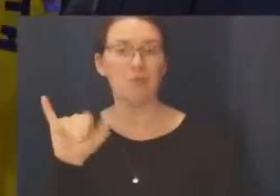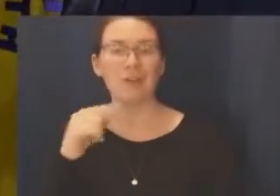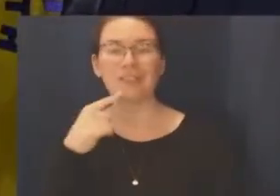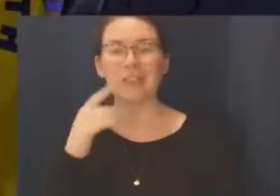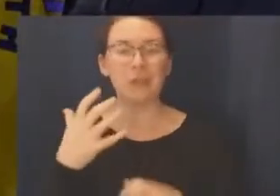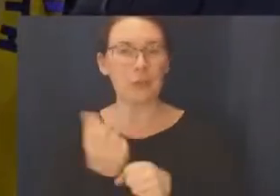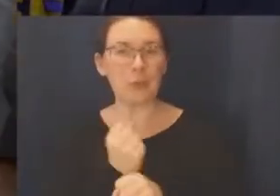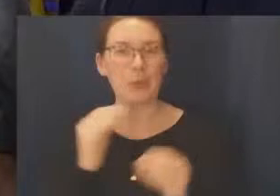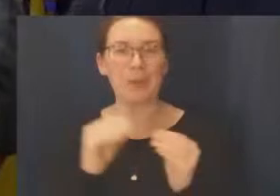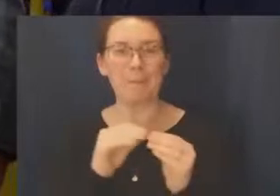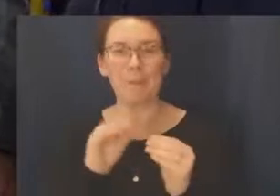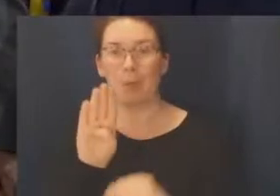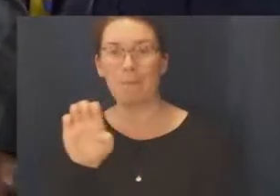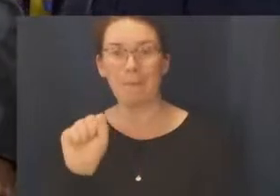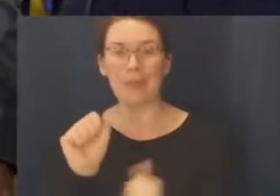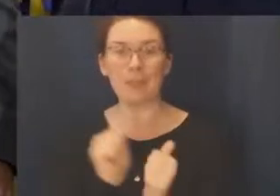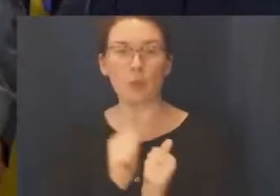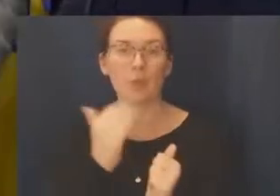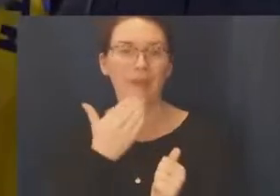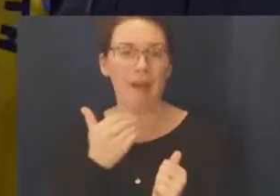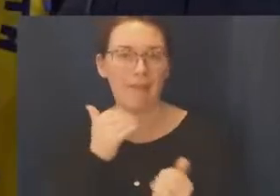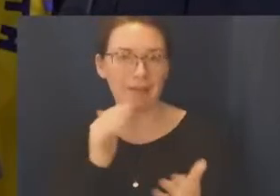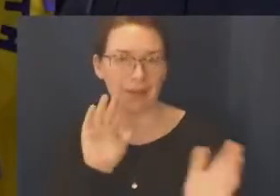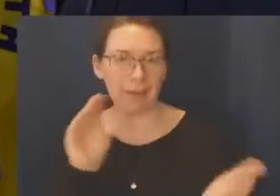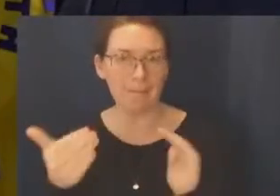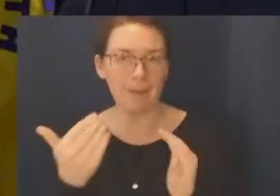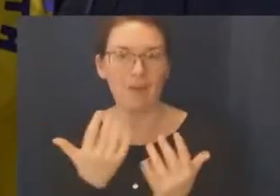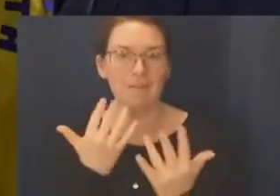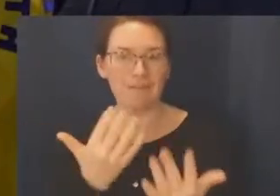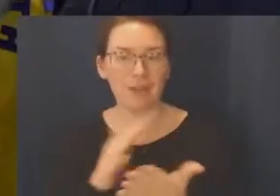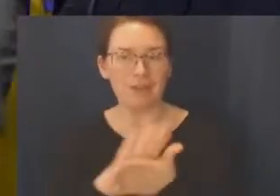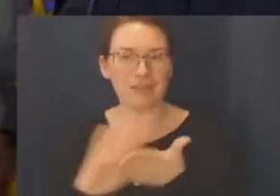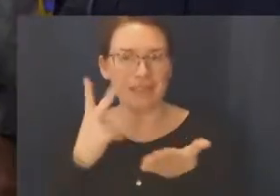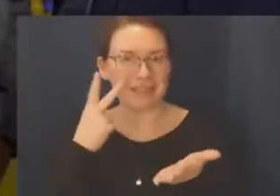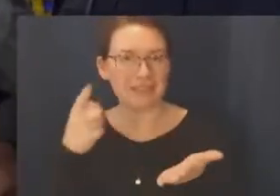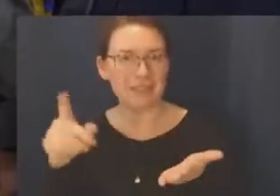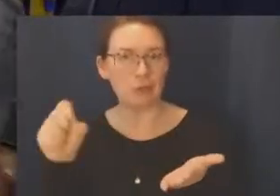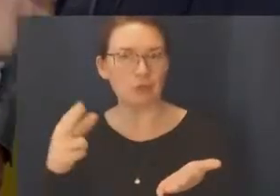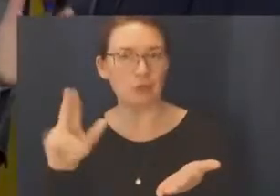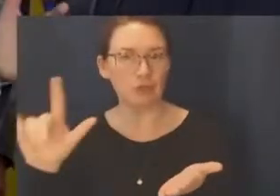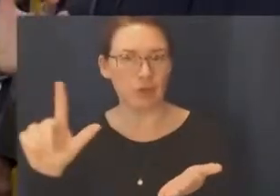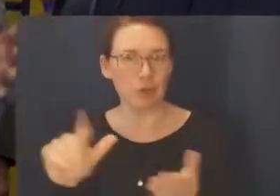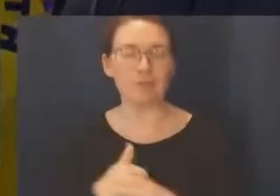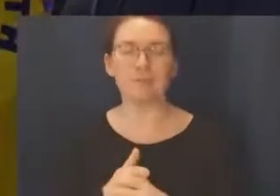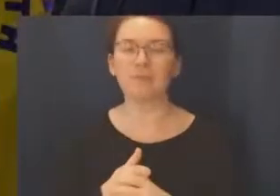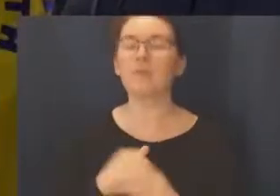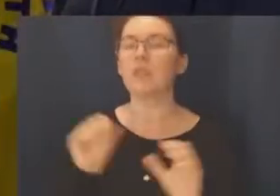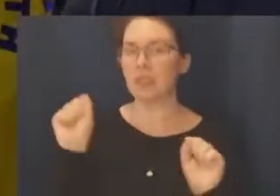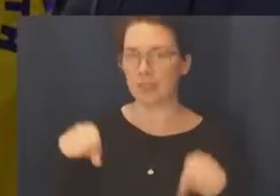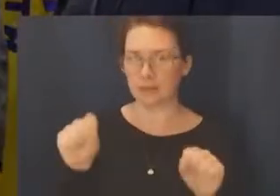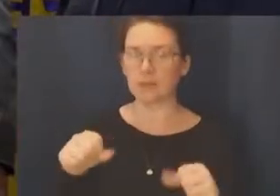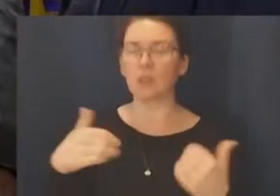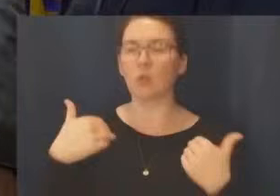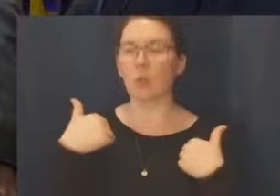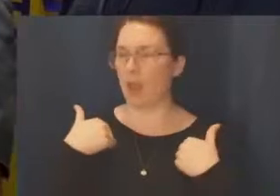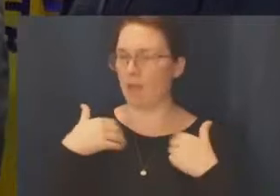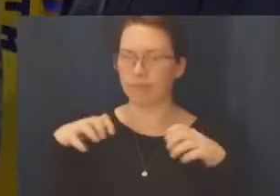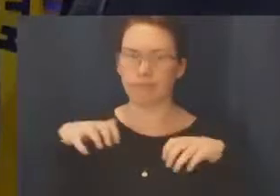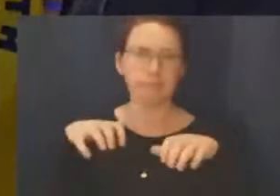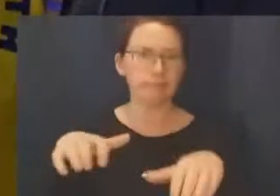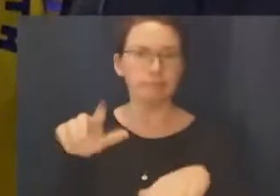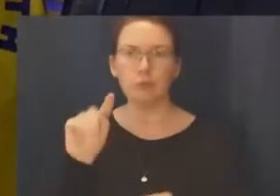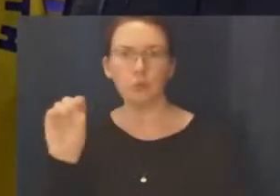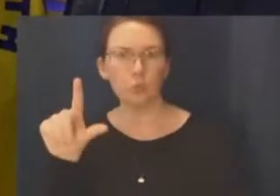than fire. Good to see you, Cheryl. And so there are a number of tools at our disposal. And